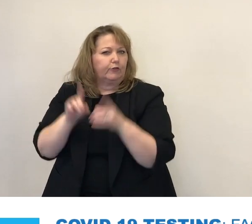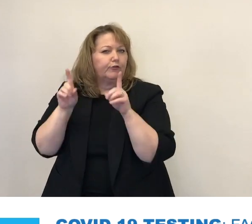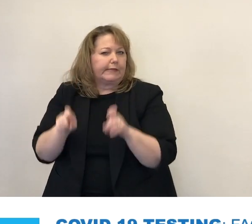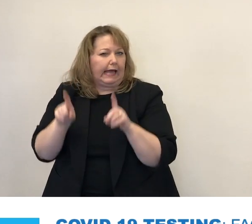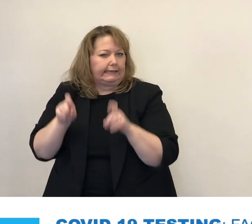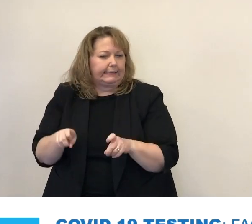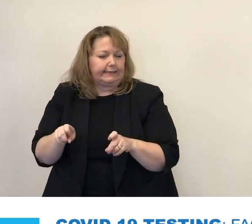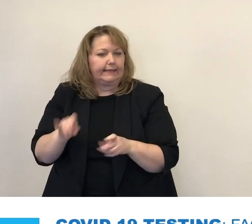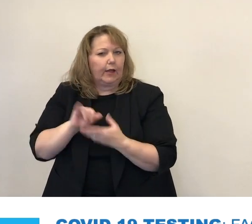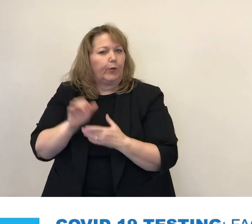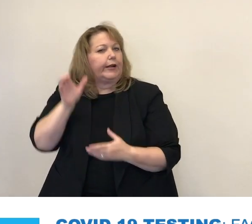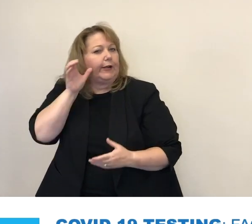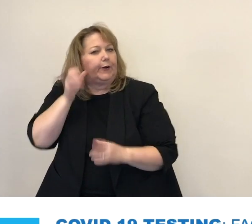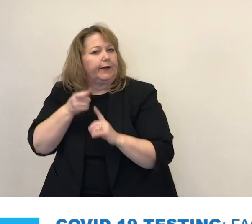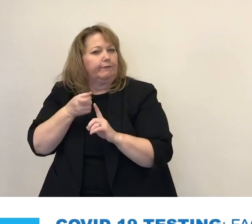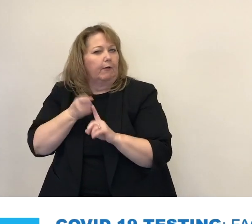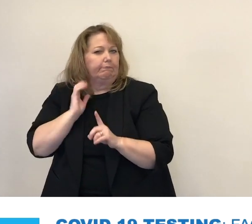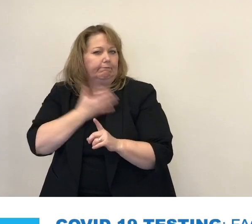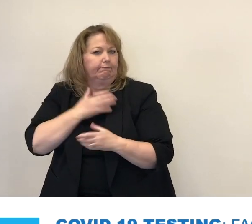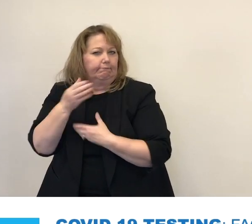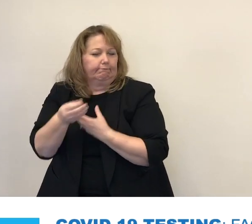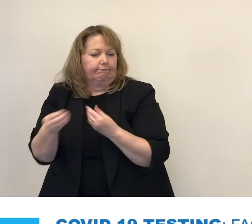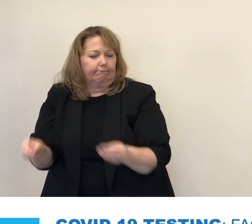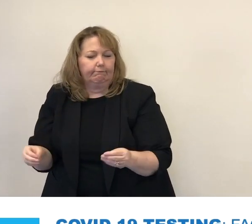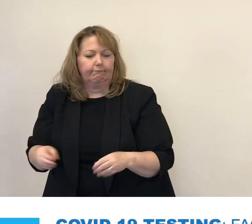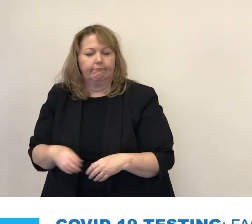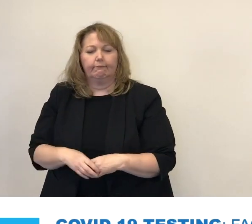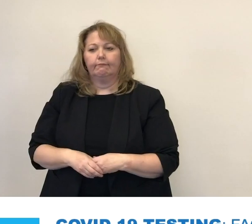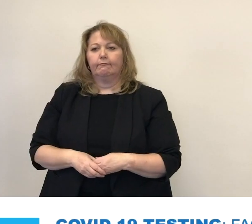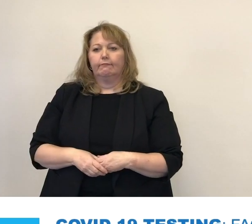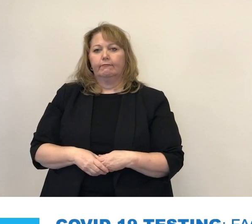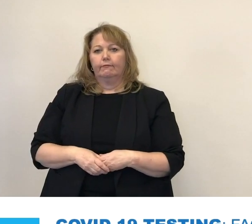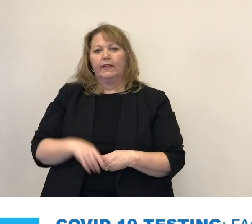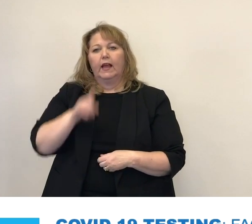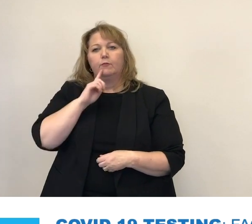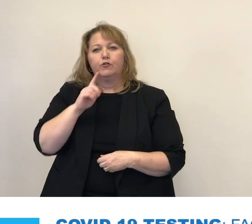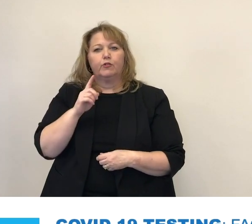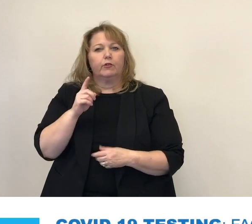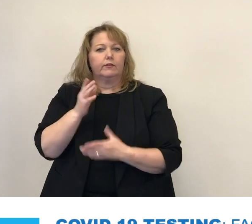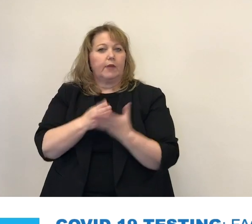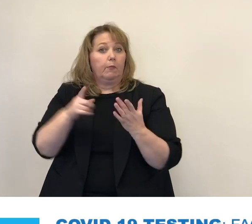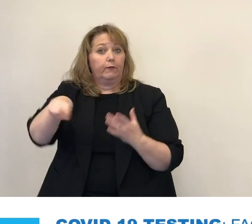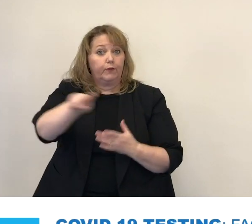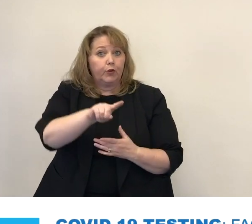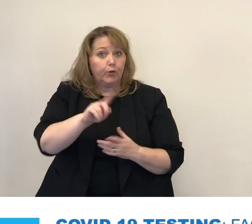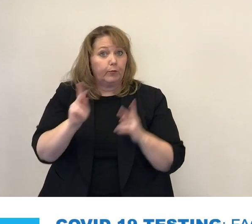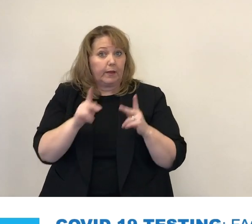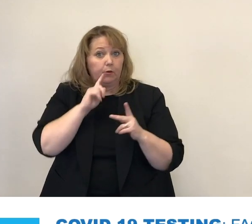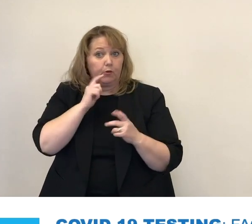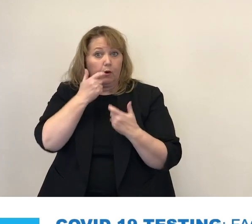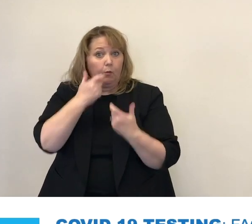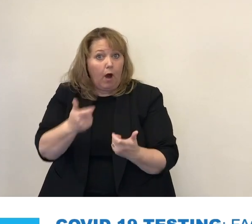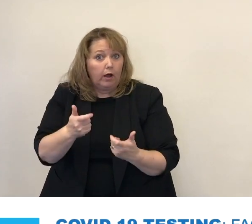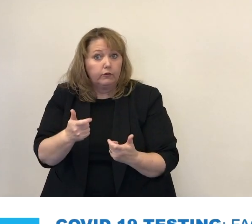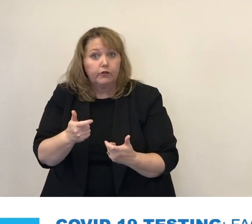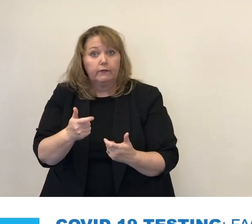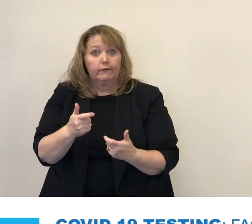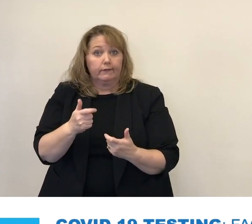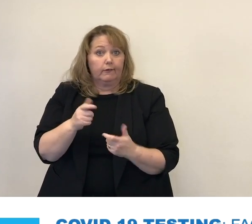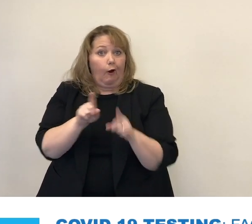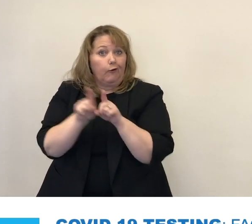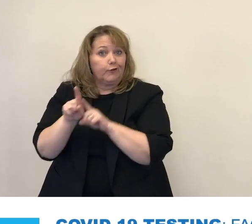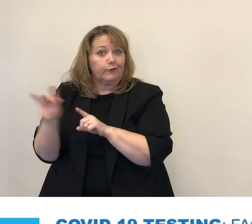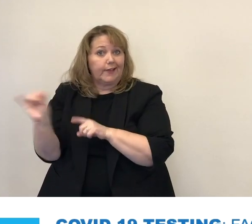phone calls that we're getting in our offices as it relates to testing, and I'm sure they're questions that most of the media partners have had as well.